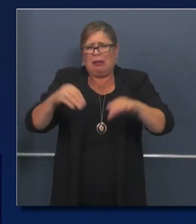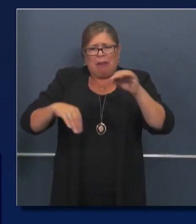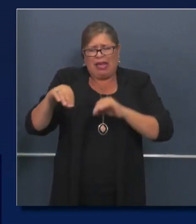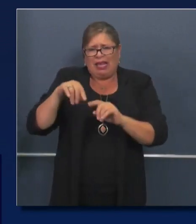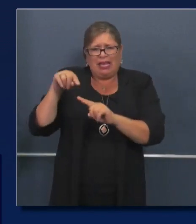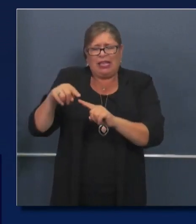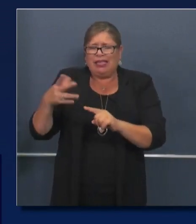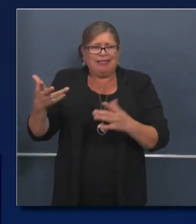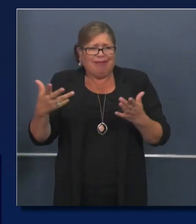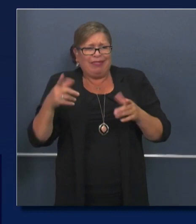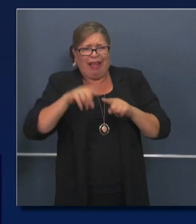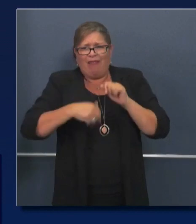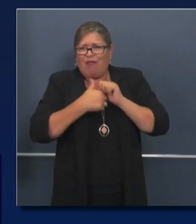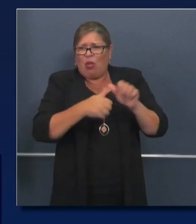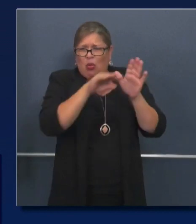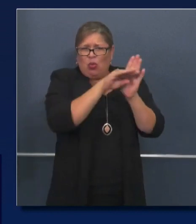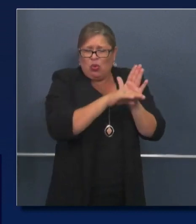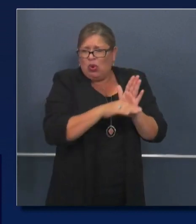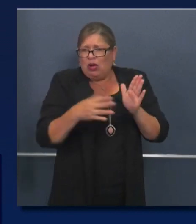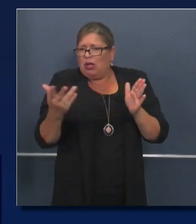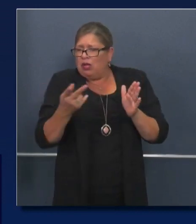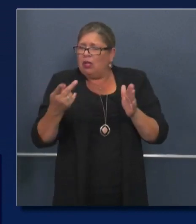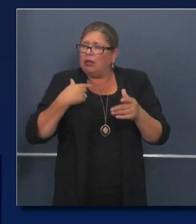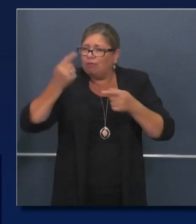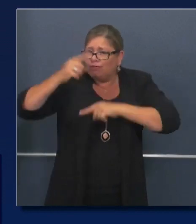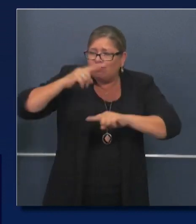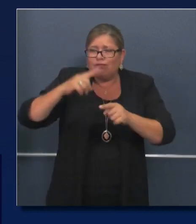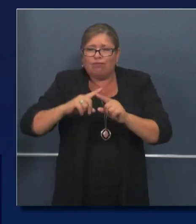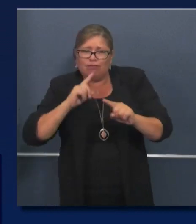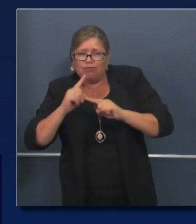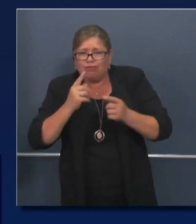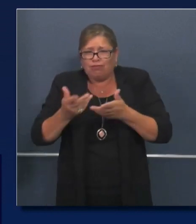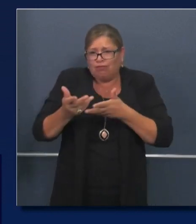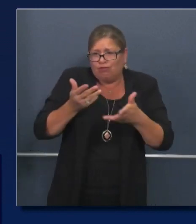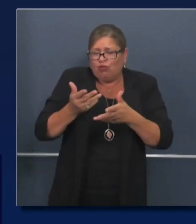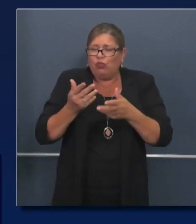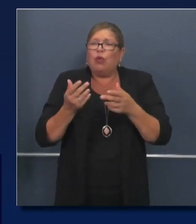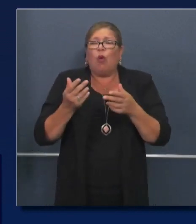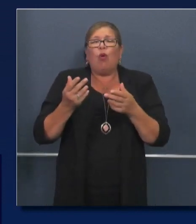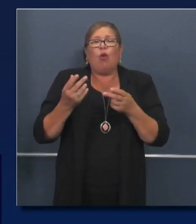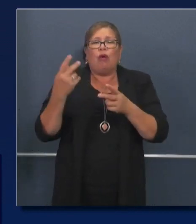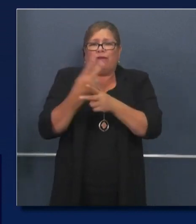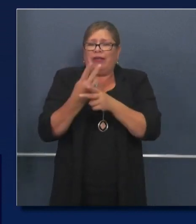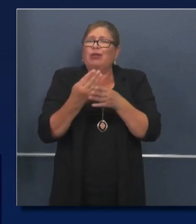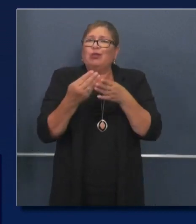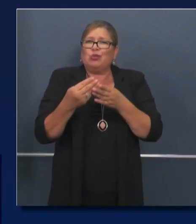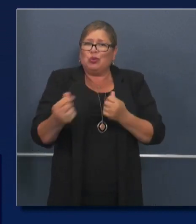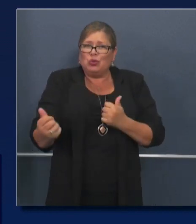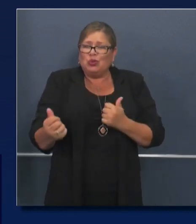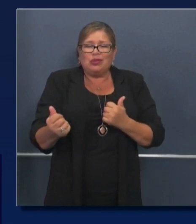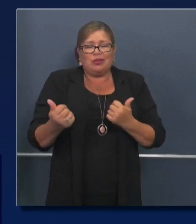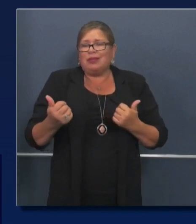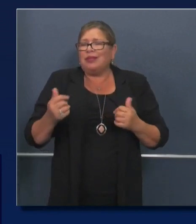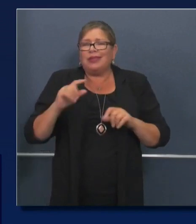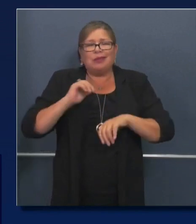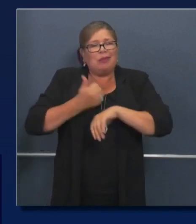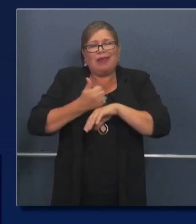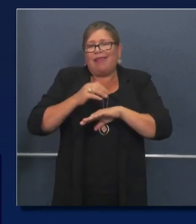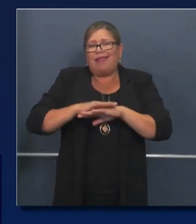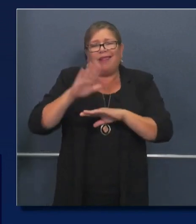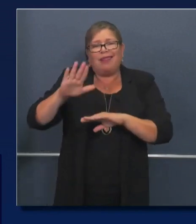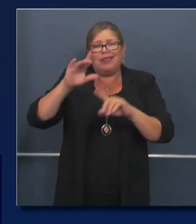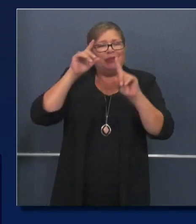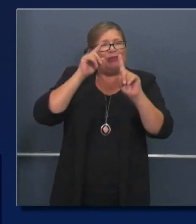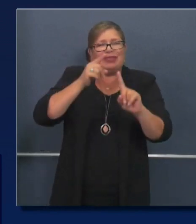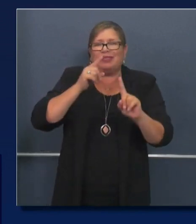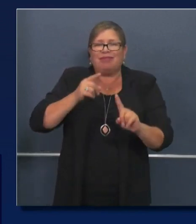target engagement is part of a very deliberative process of engagement based upon flare-ups, based upon hotspots, based